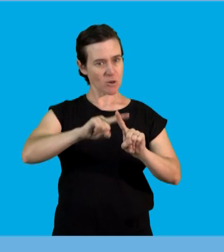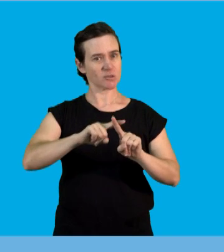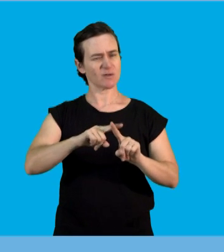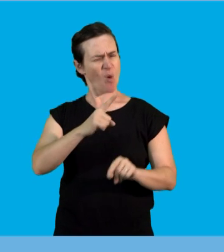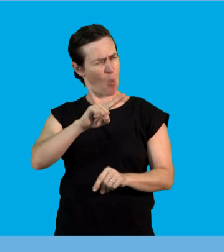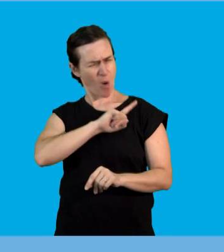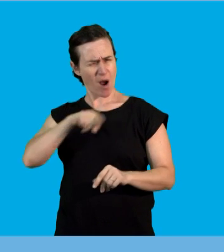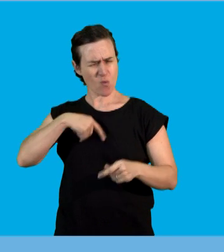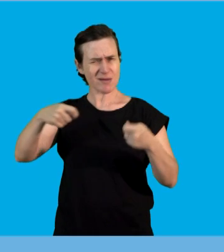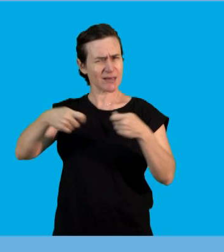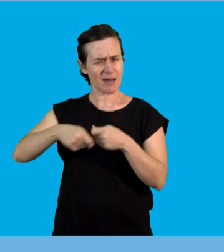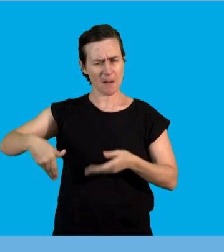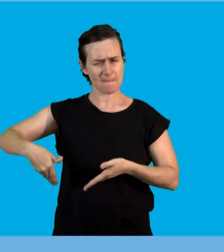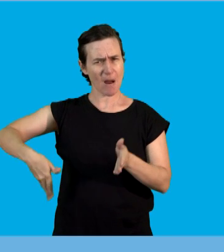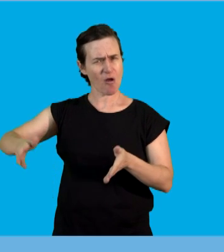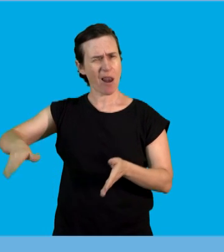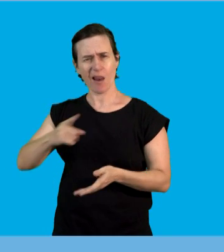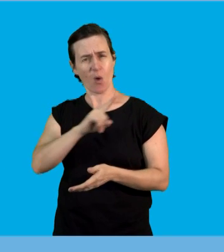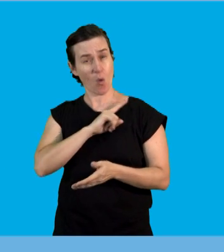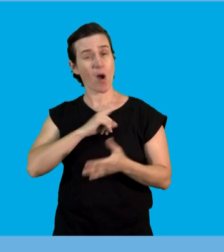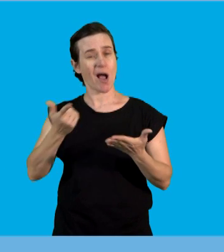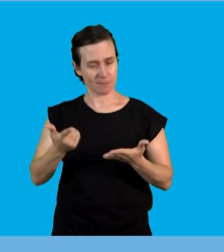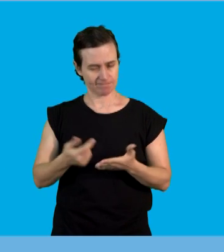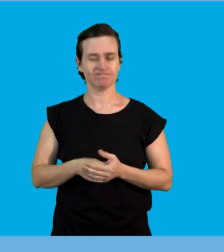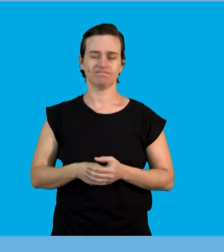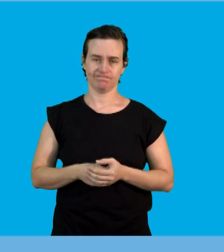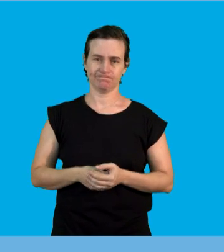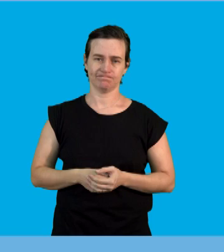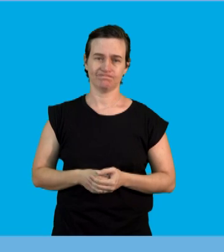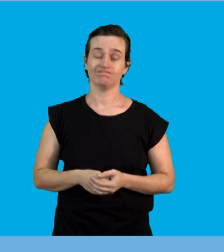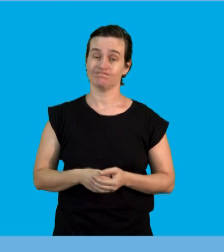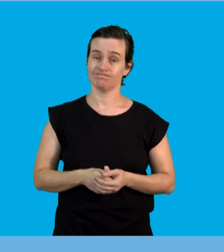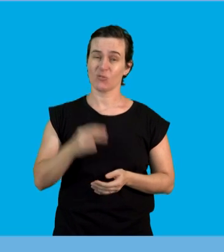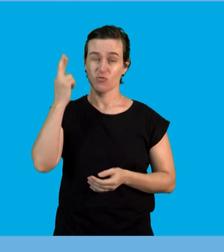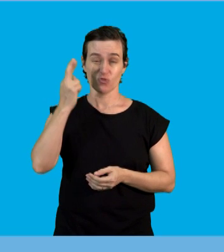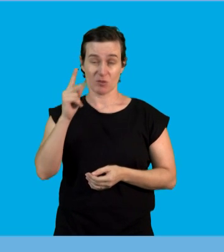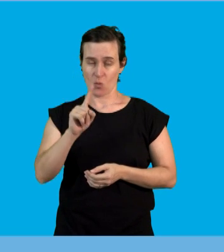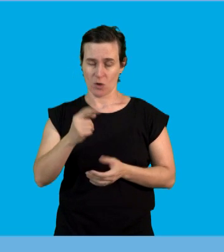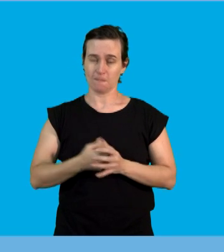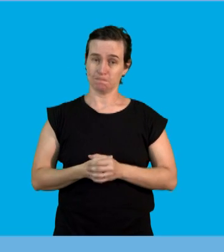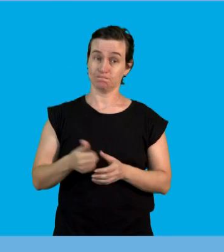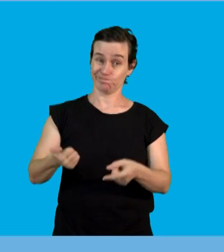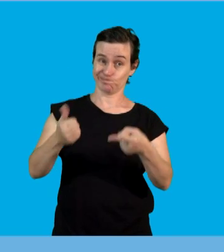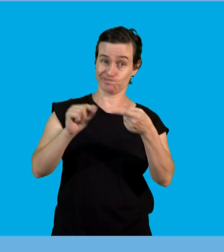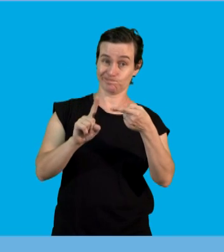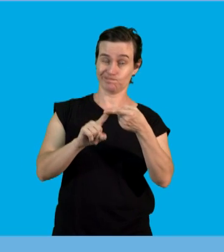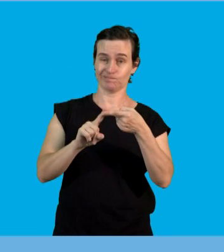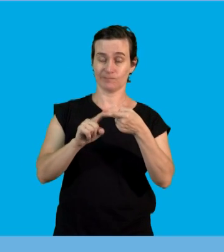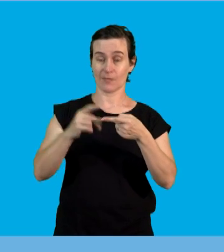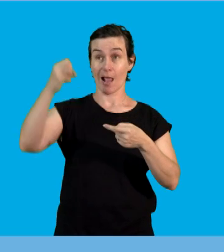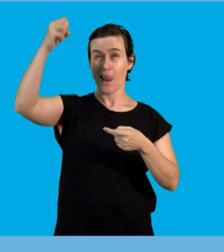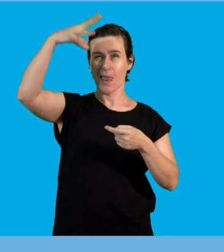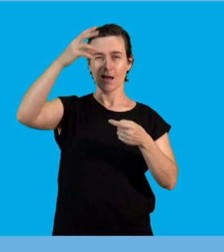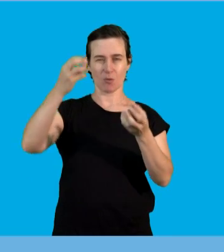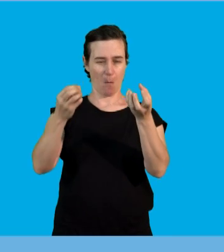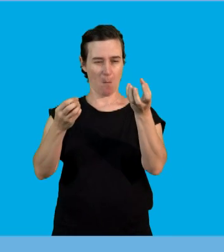why we are using a parallel connection in our homes, it is because of the following advantages. That's number one, the light bulbs